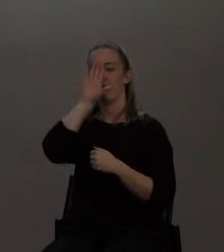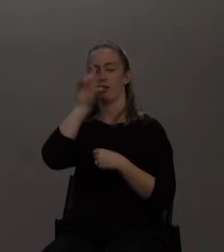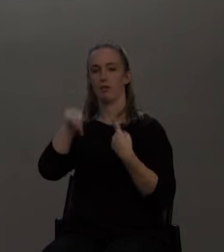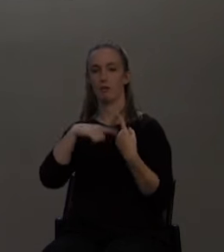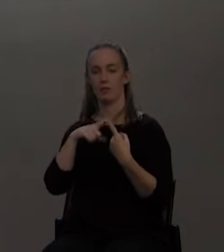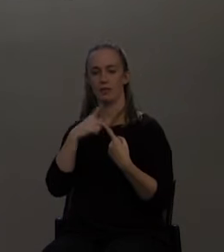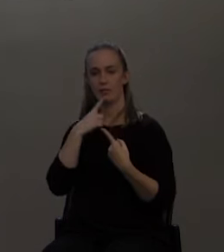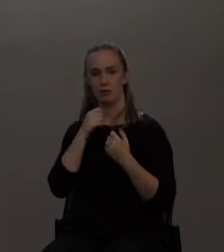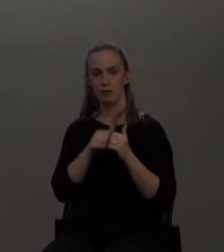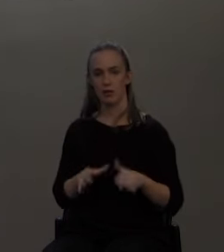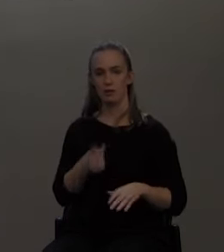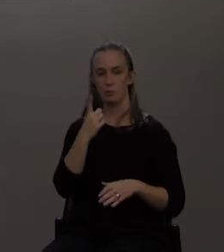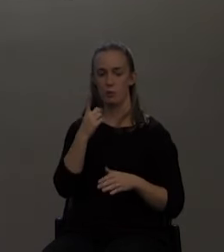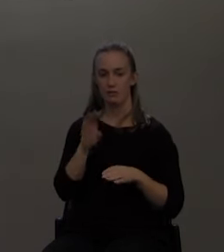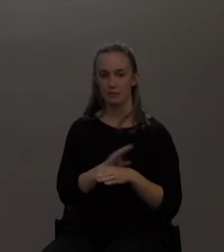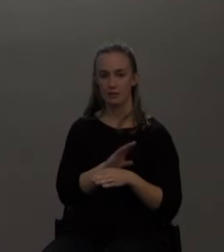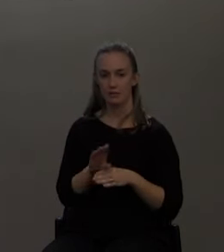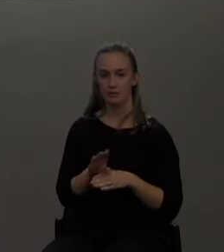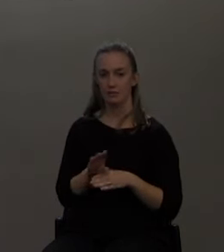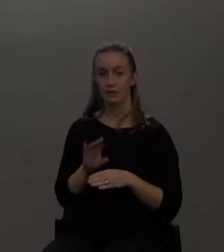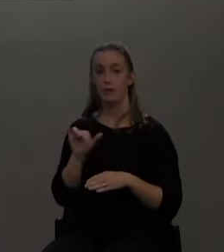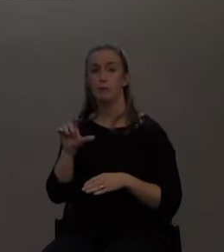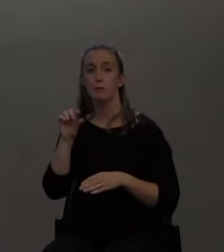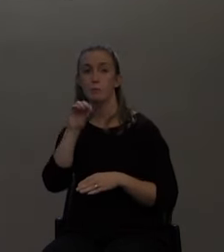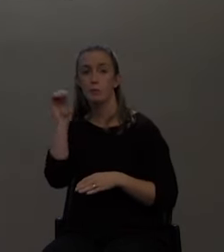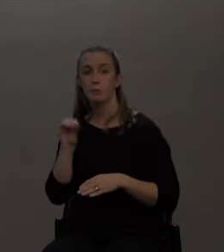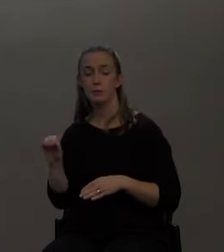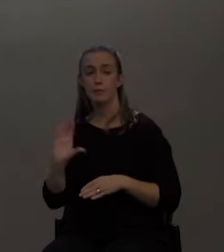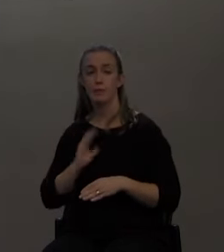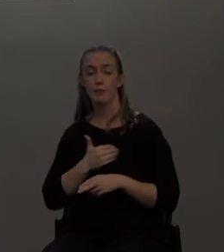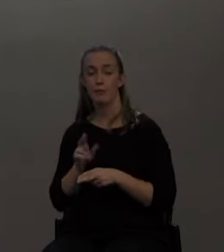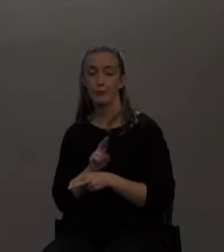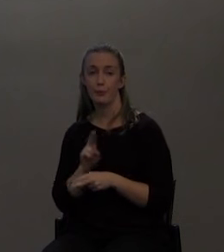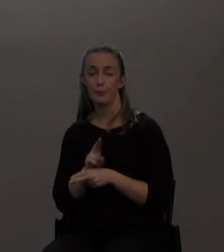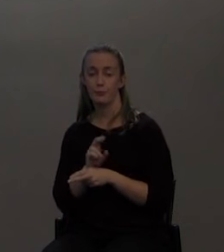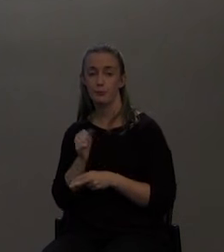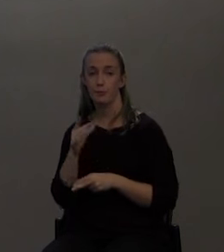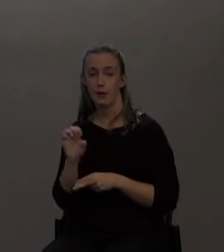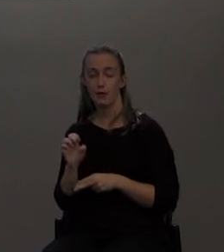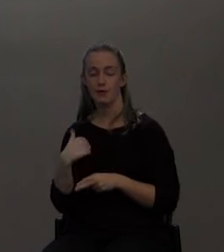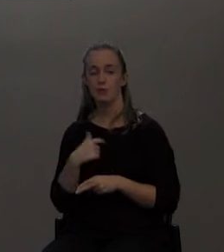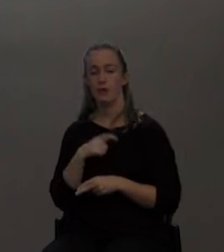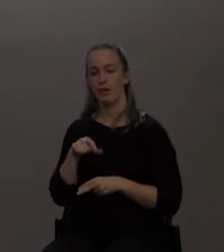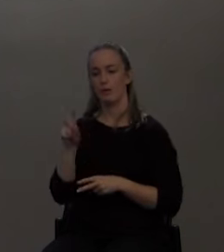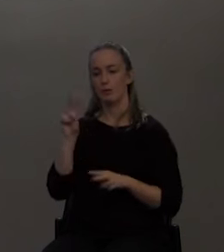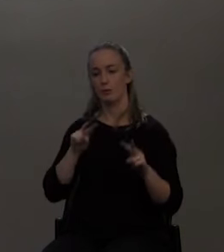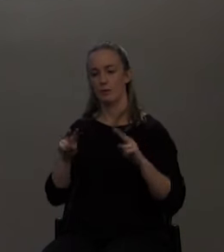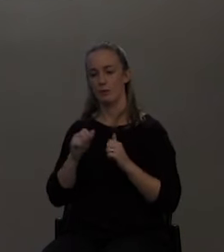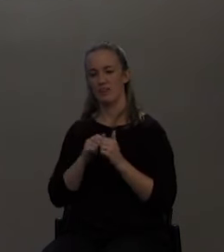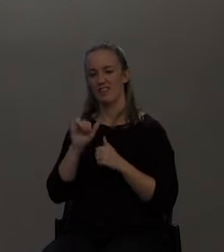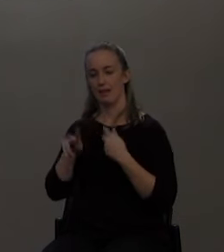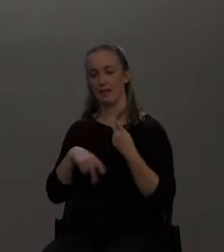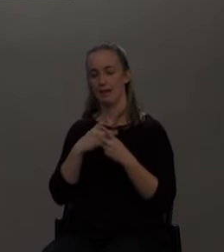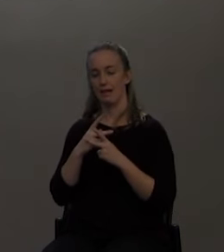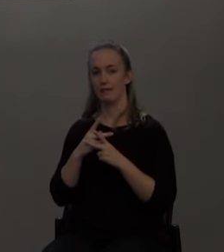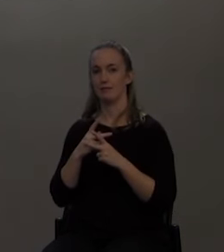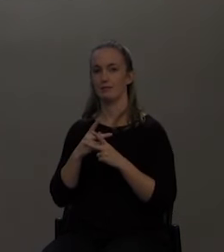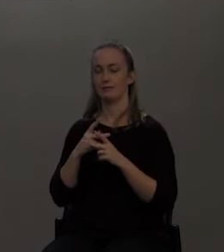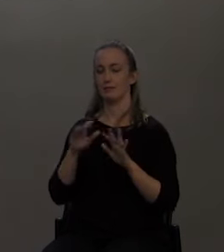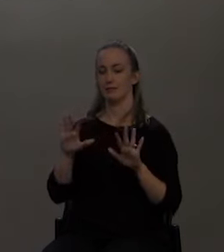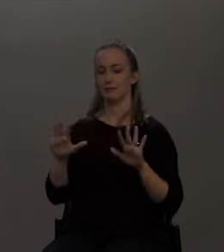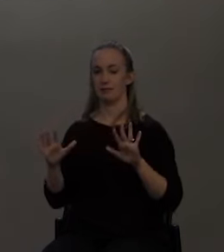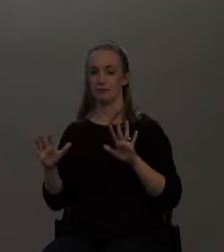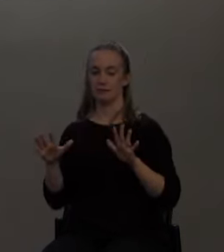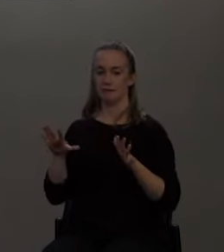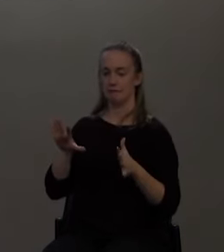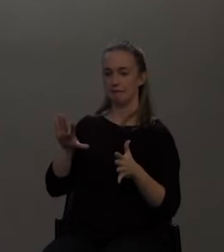saying, well, we lost one business. Well, that was 20% of our occupancy. And so we have to look at it with those measured lenses, if you will,